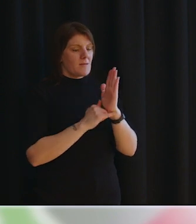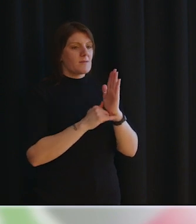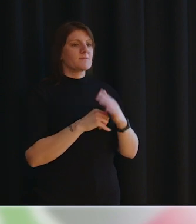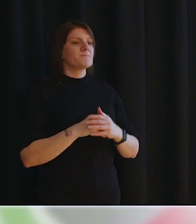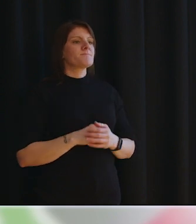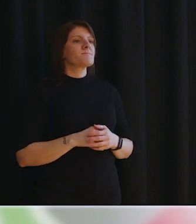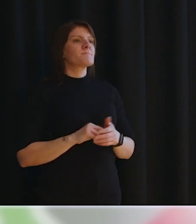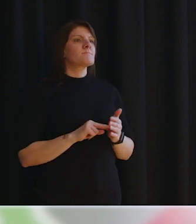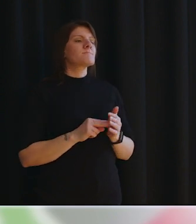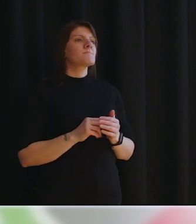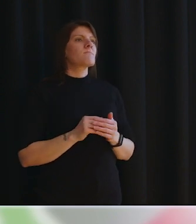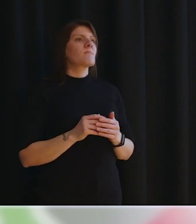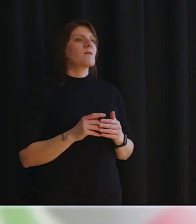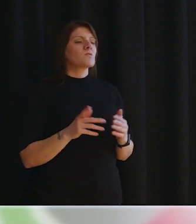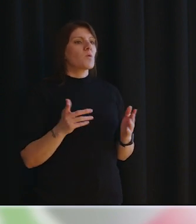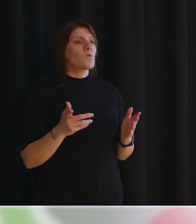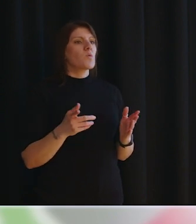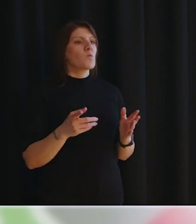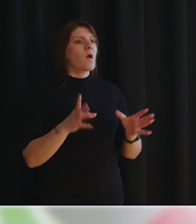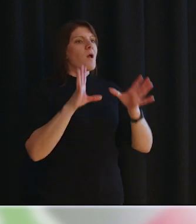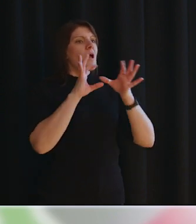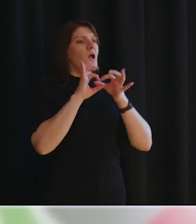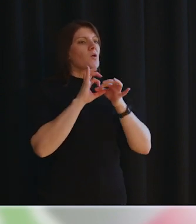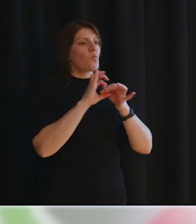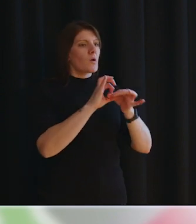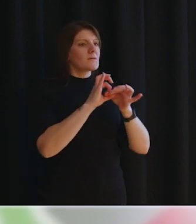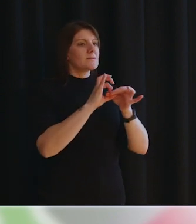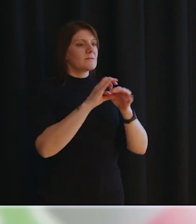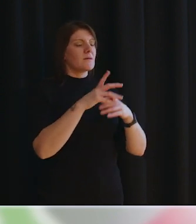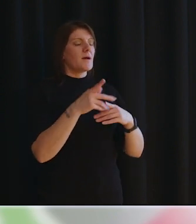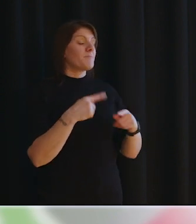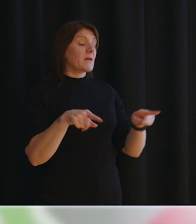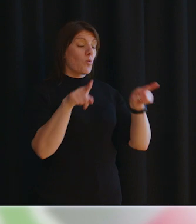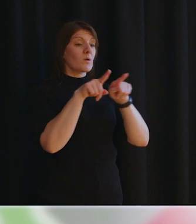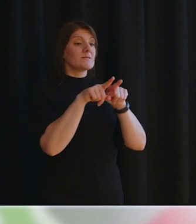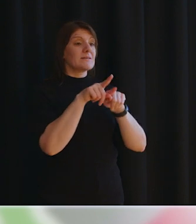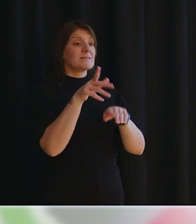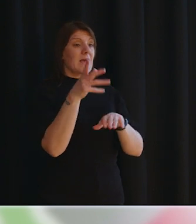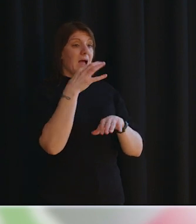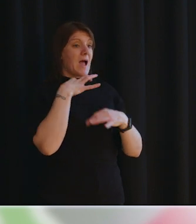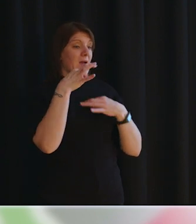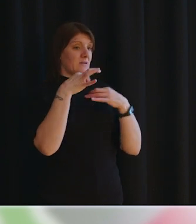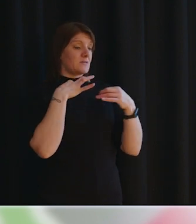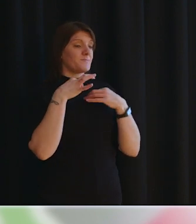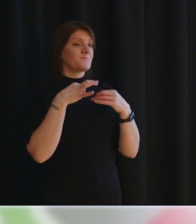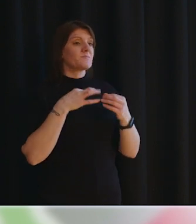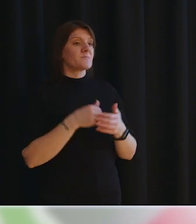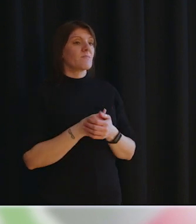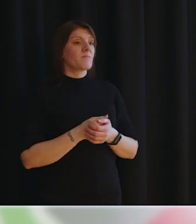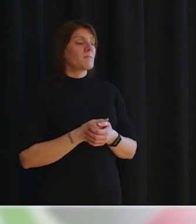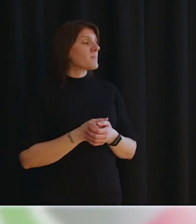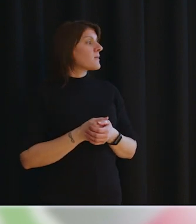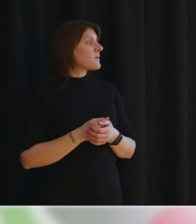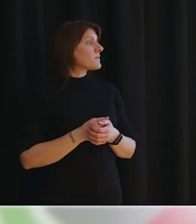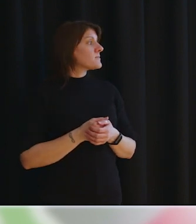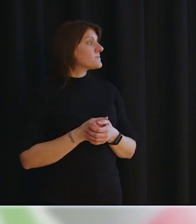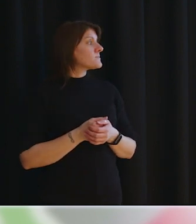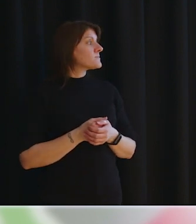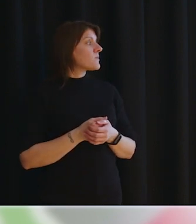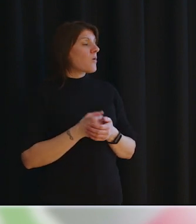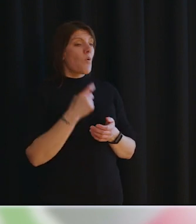And as I said, the Equalities Act ties closely into everything that SENCos do. So one of the